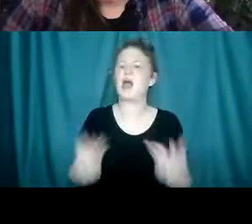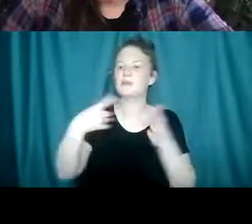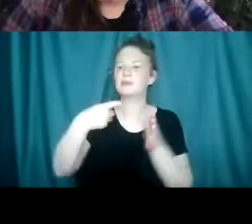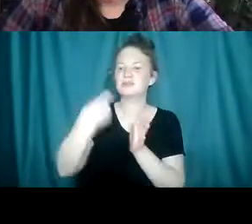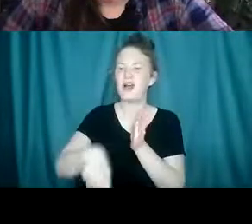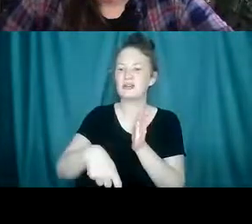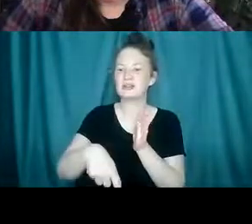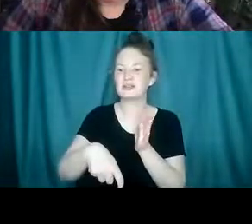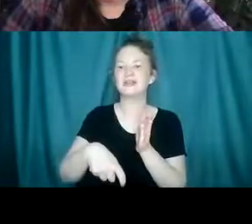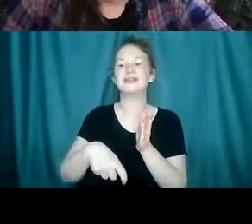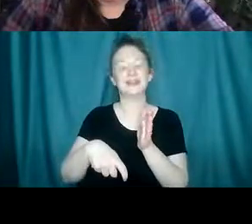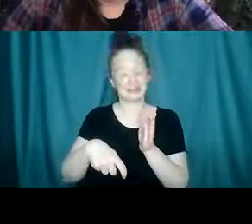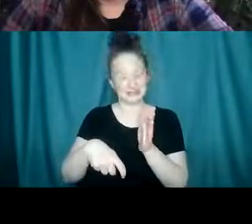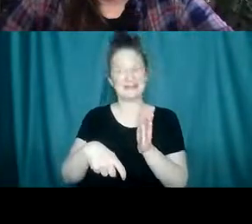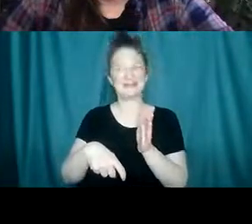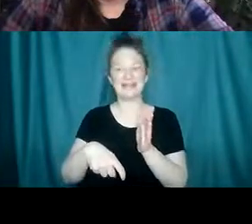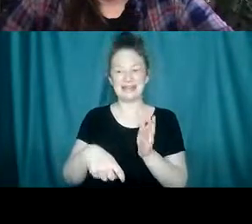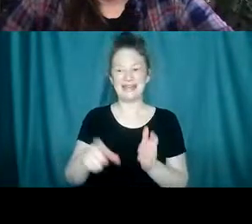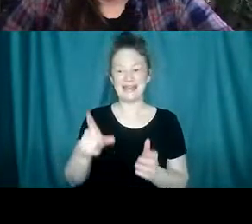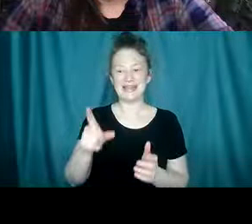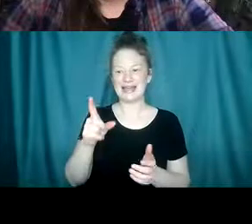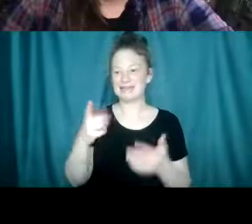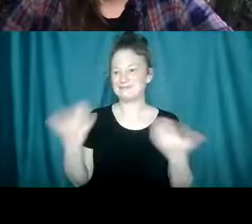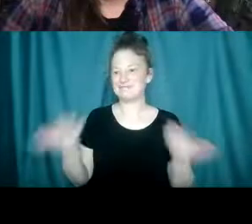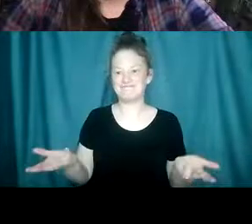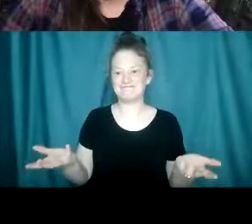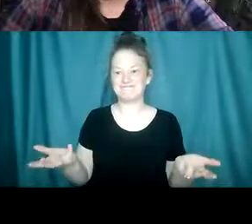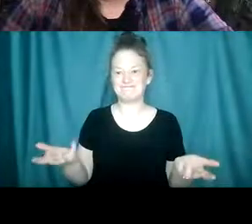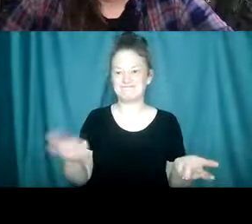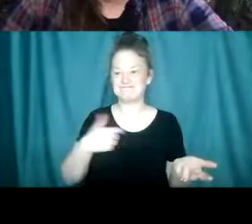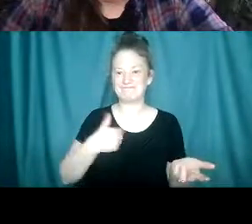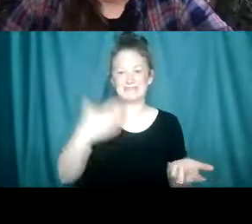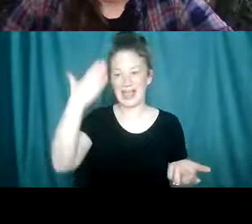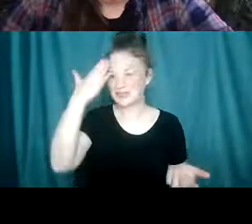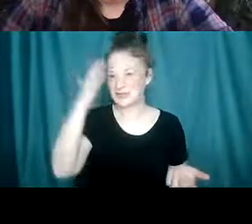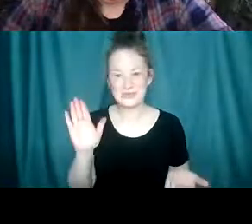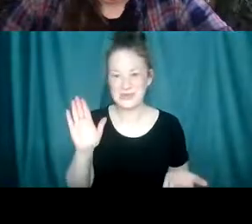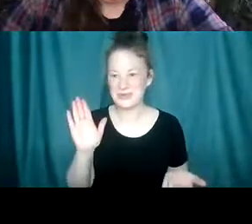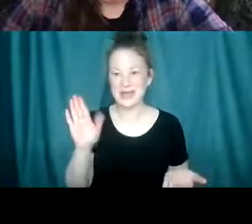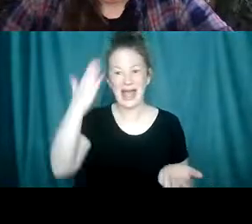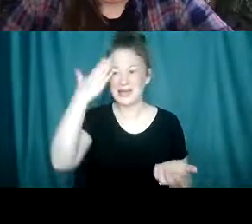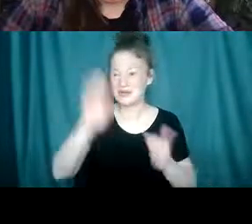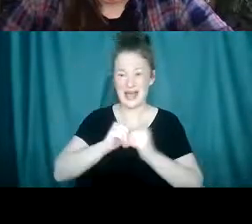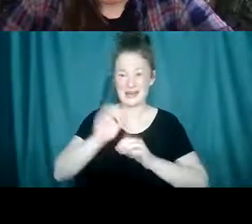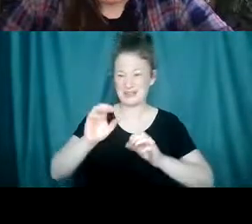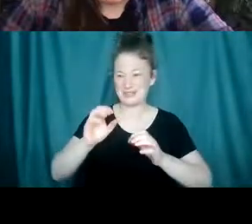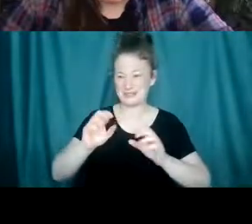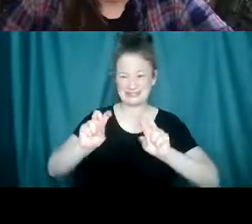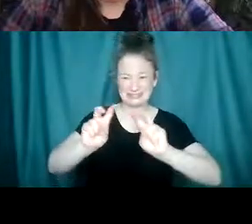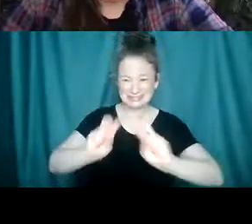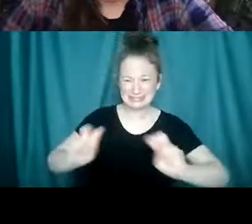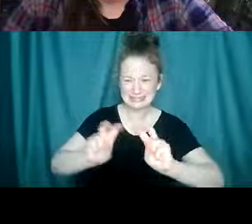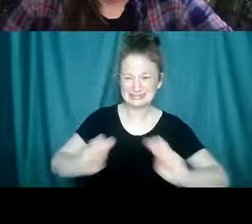This is something that's really, really out of my depth. I don't know how to evaluate how the cost